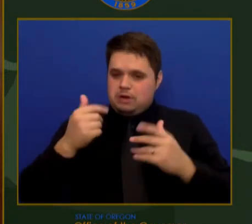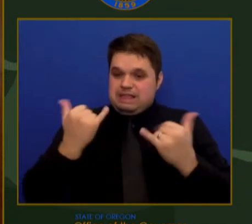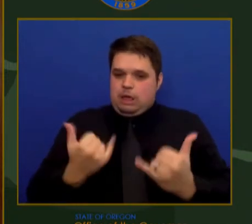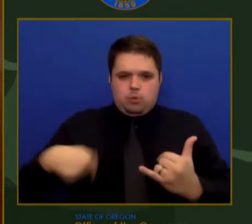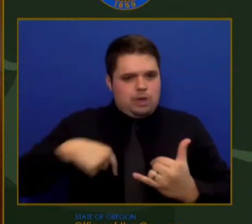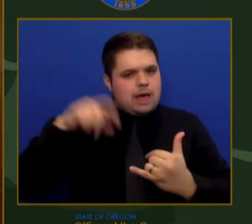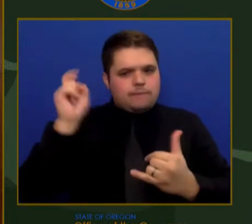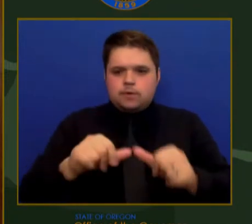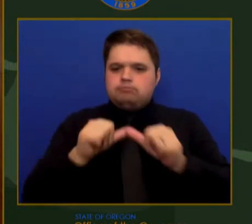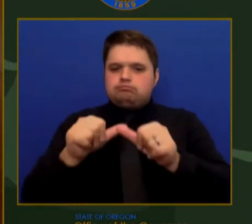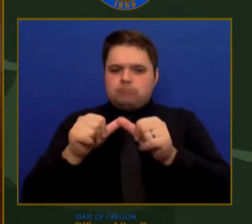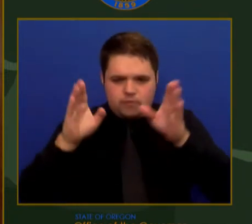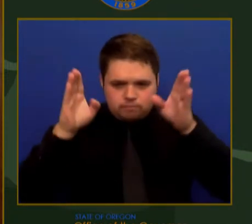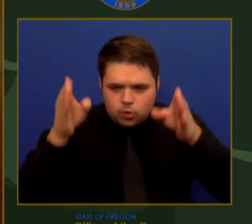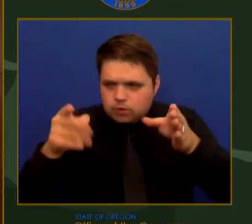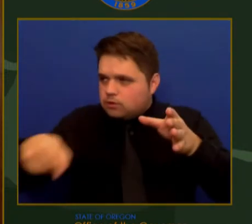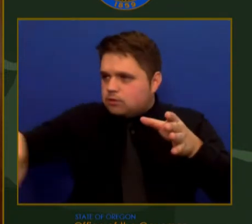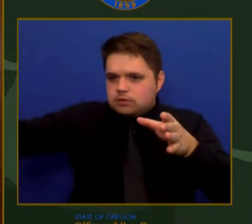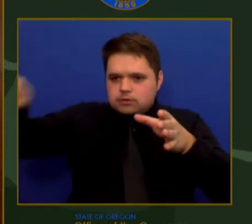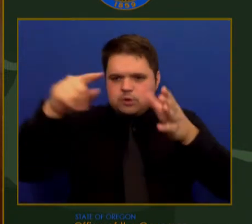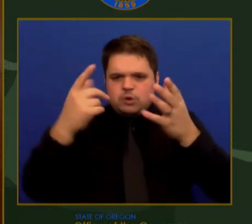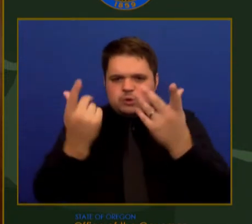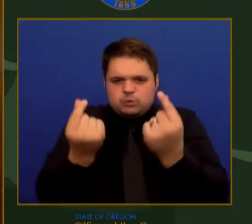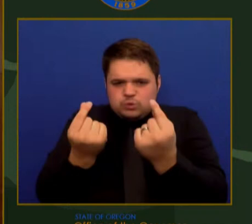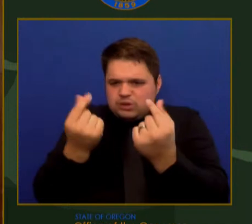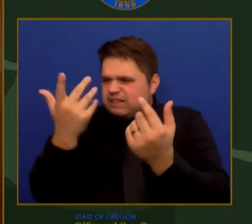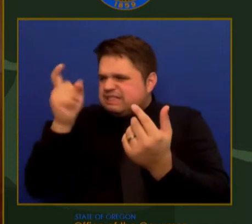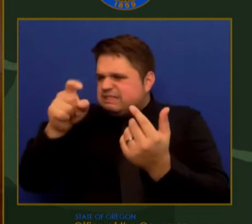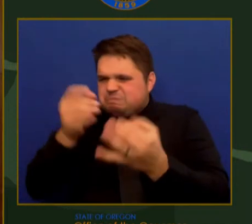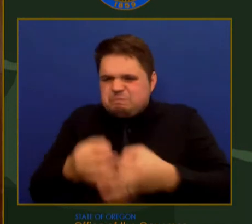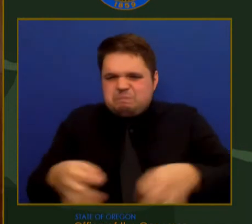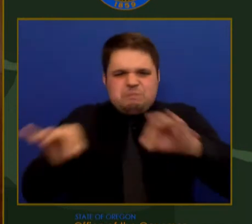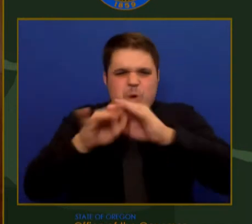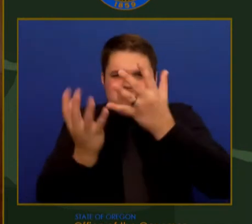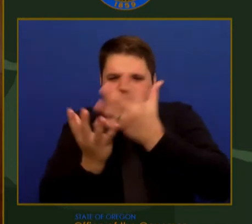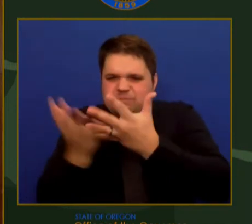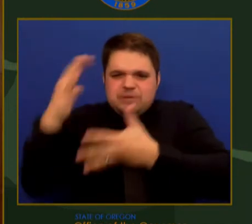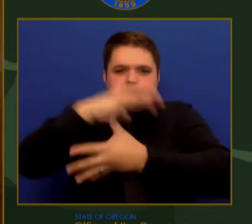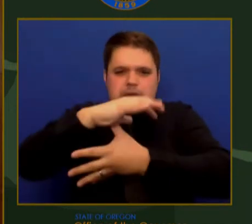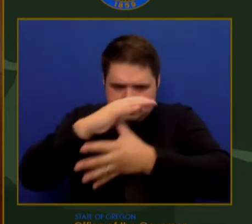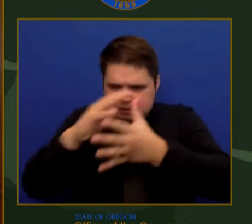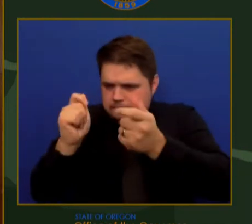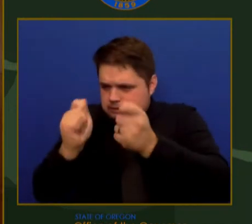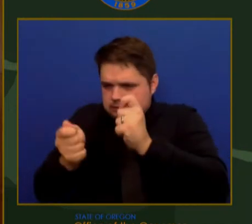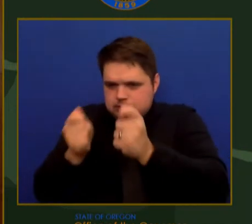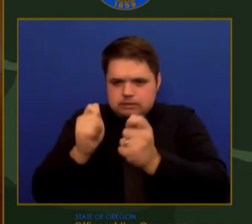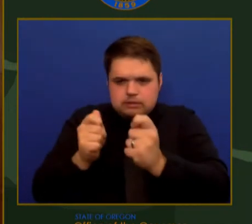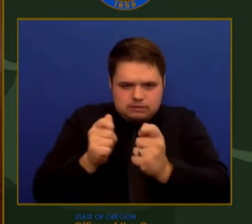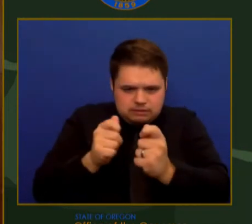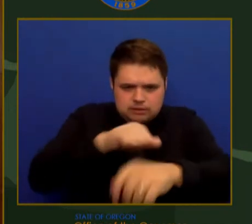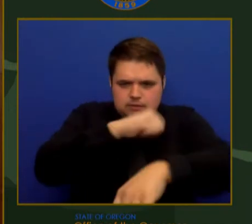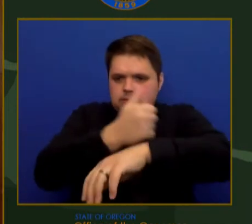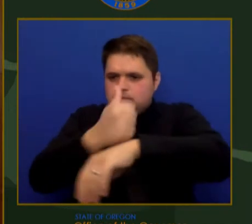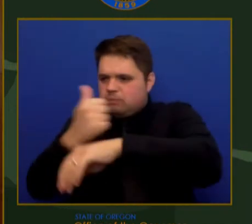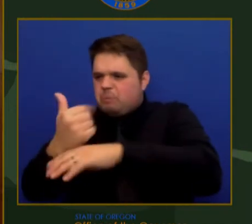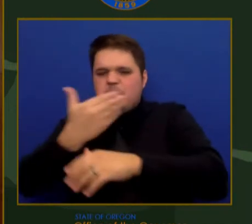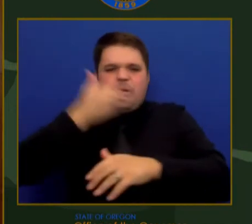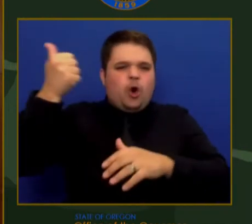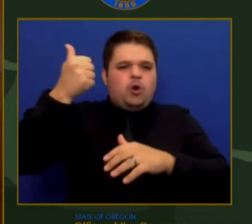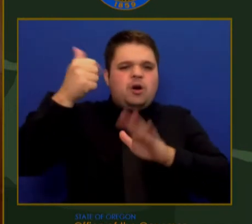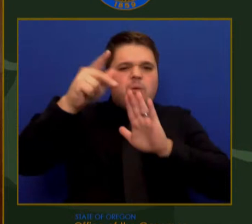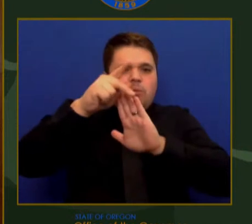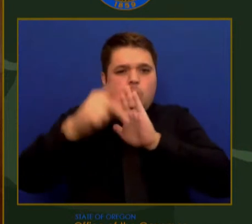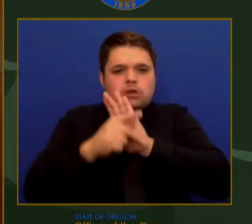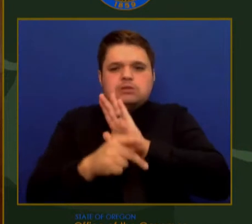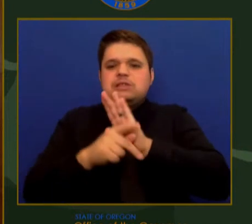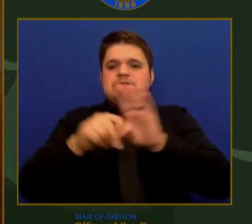transition from a rolling crisis into a sustainable posture that supports our workers, businesses, and